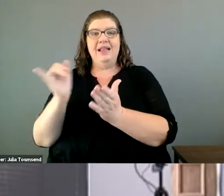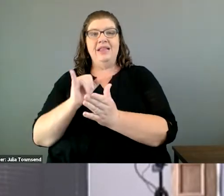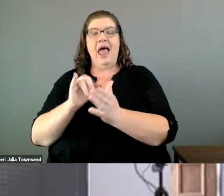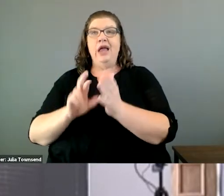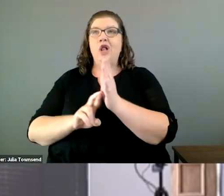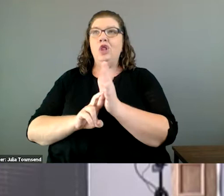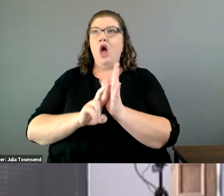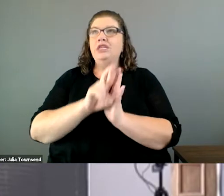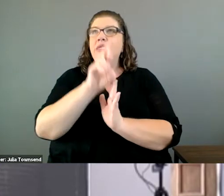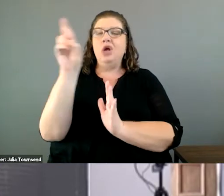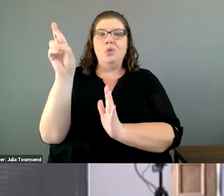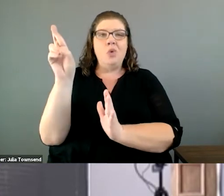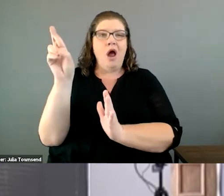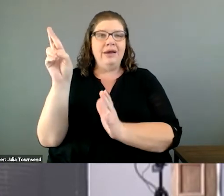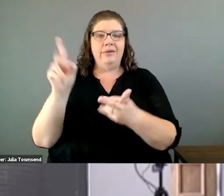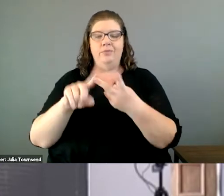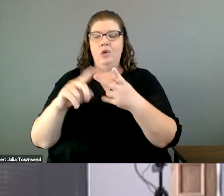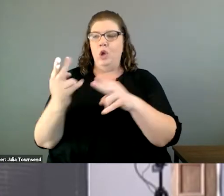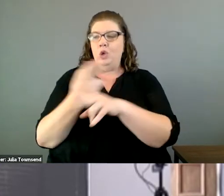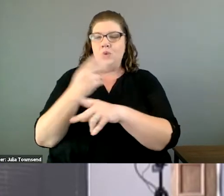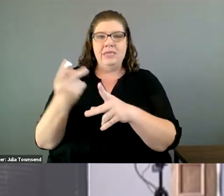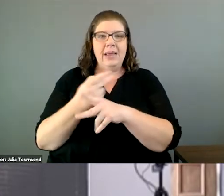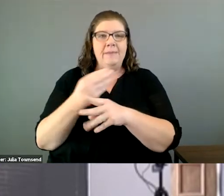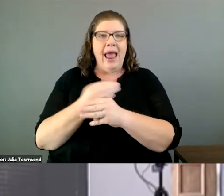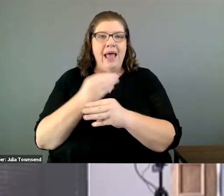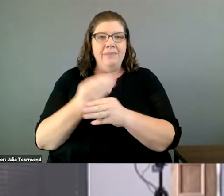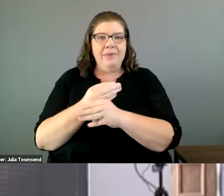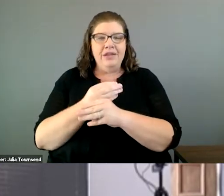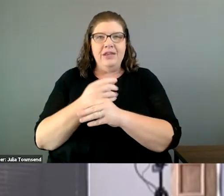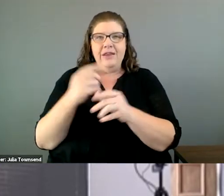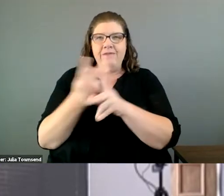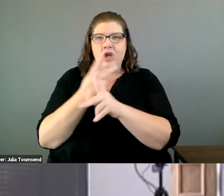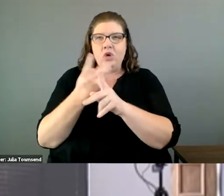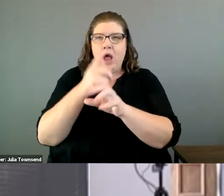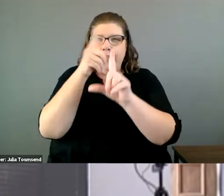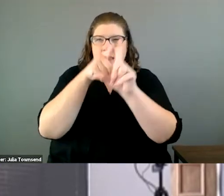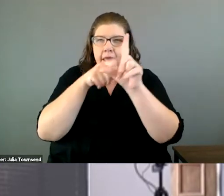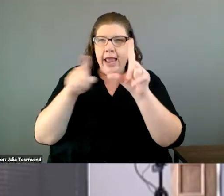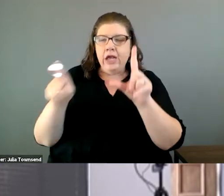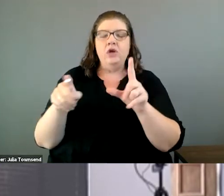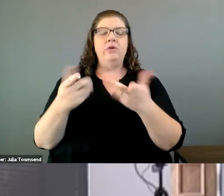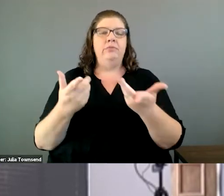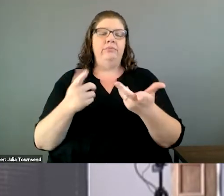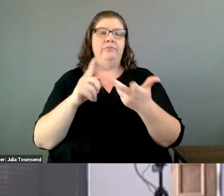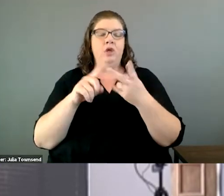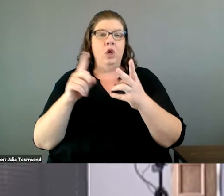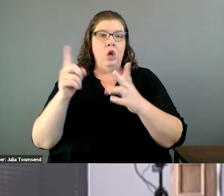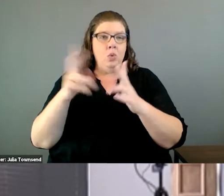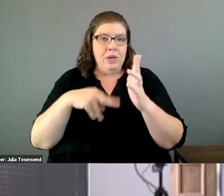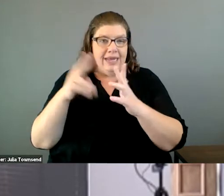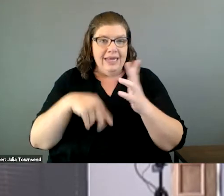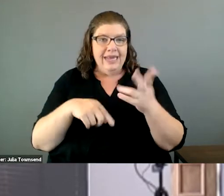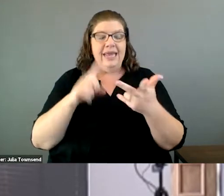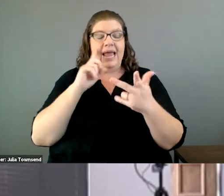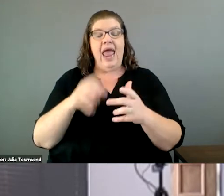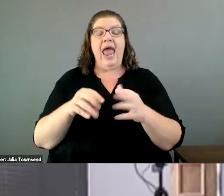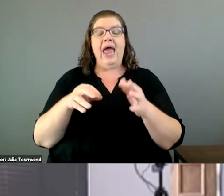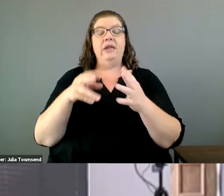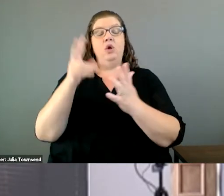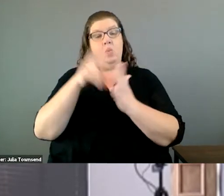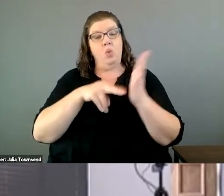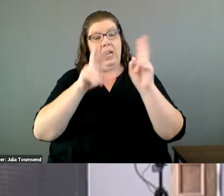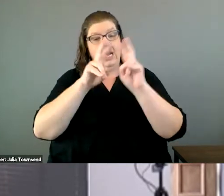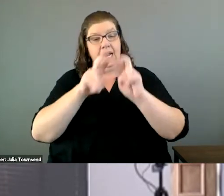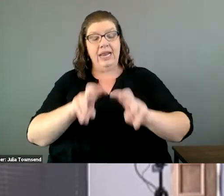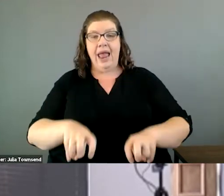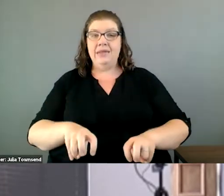rocket and using mathematics to figure out the angle that they needed to use, reading and conducting literary analysis. I'm